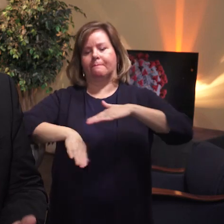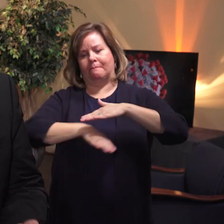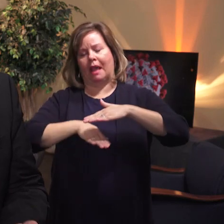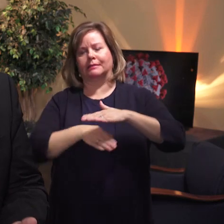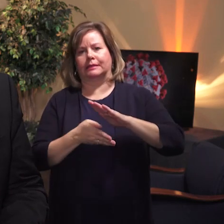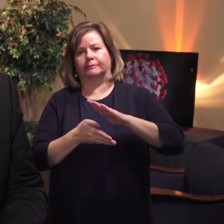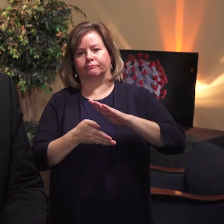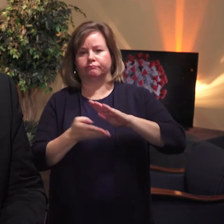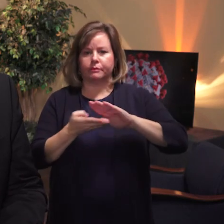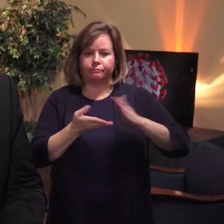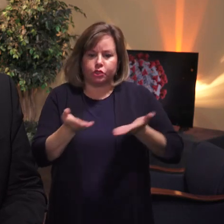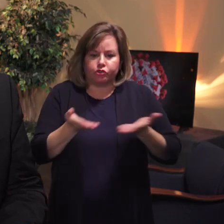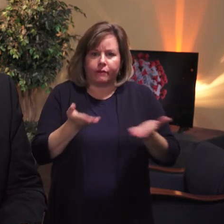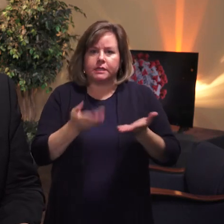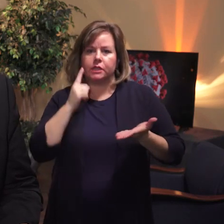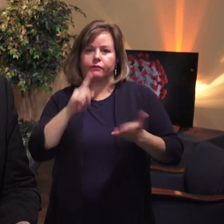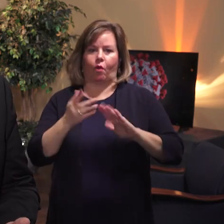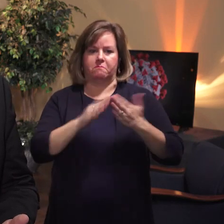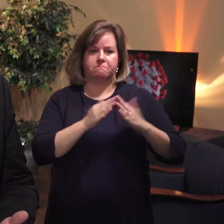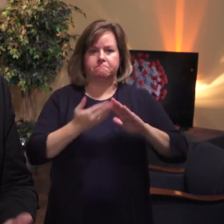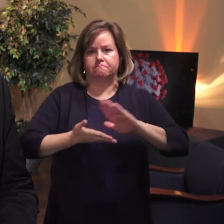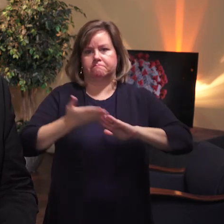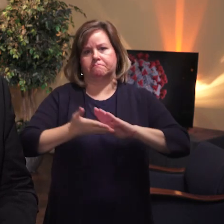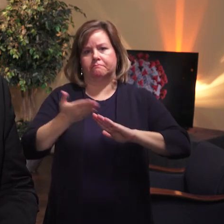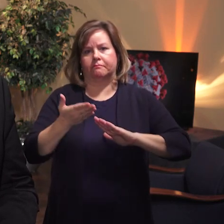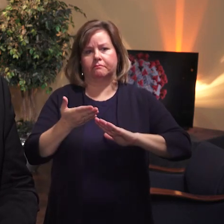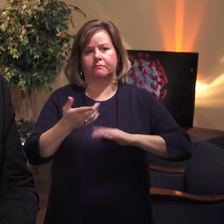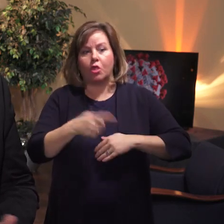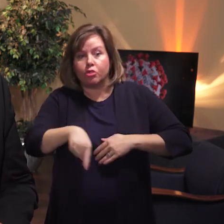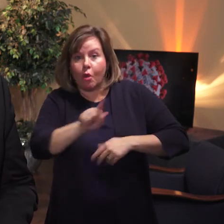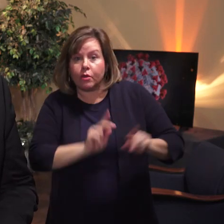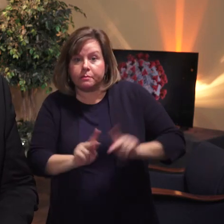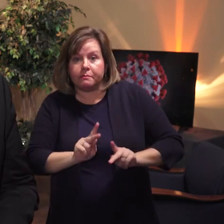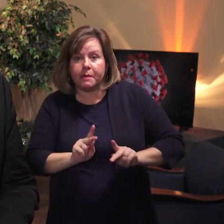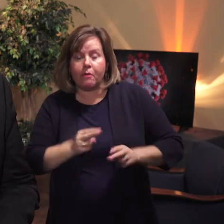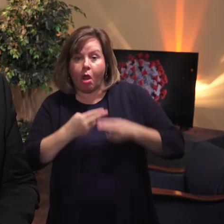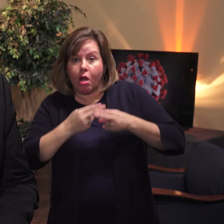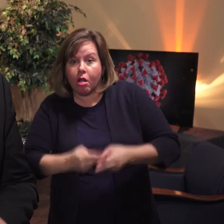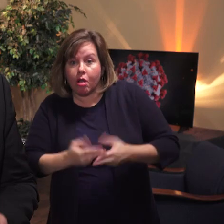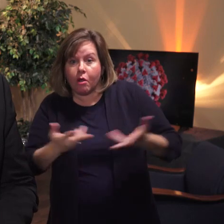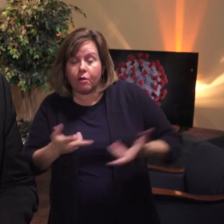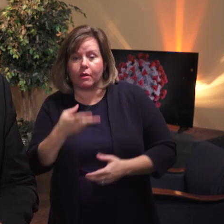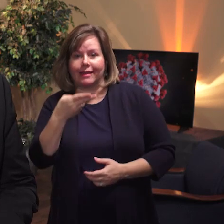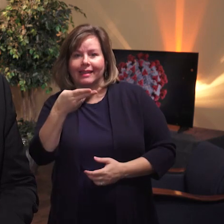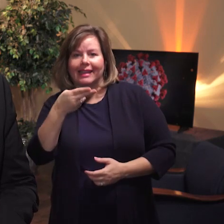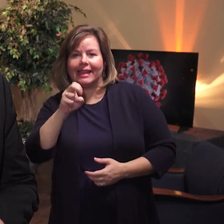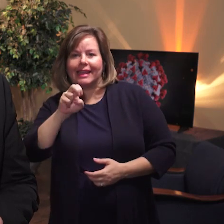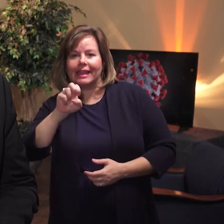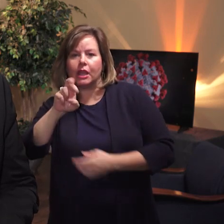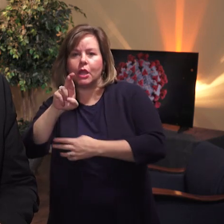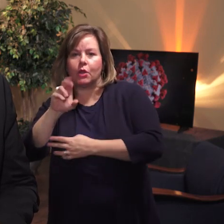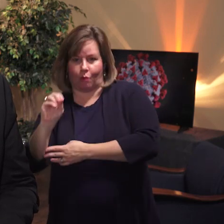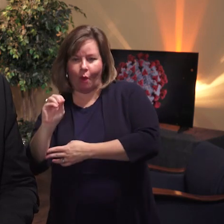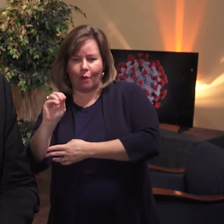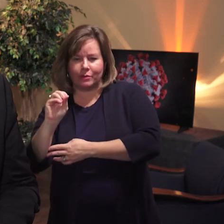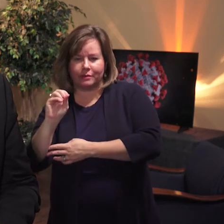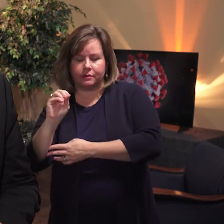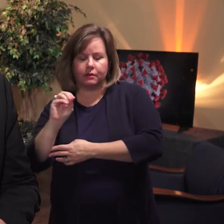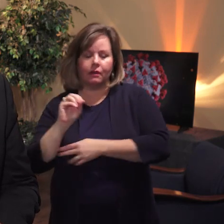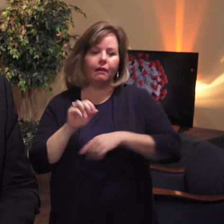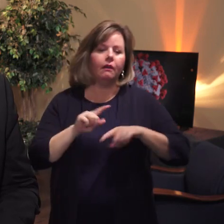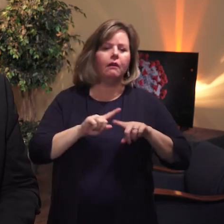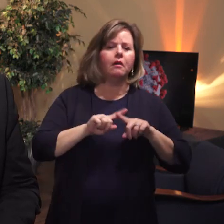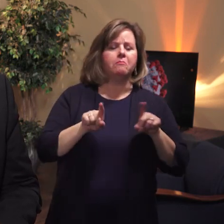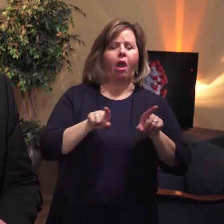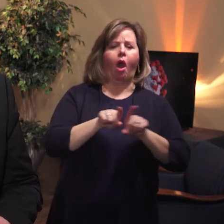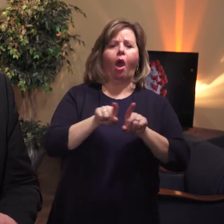all of us during this crisis. They're heroes. But right now, I'm also talking about all of you who have